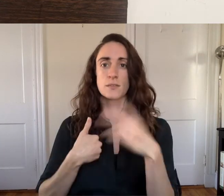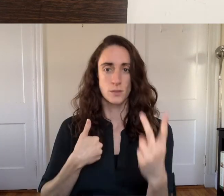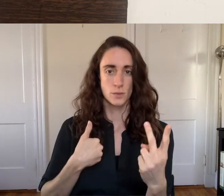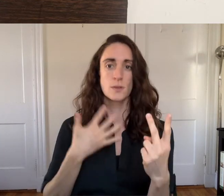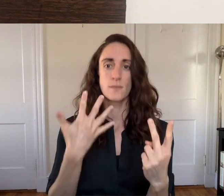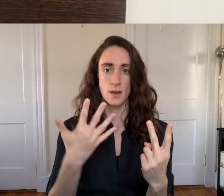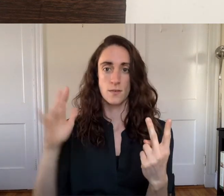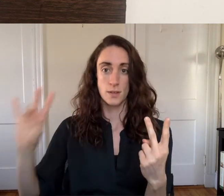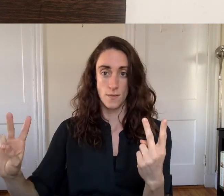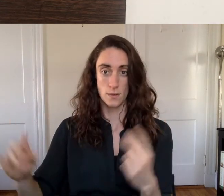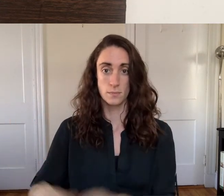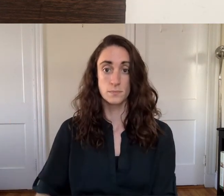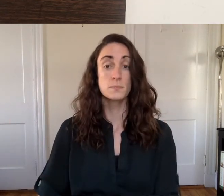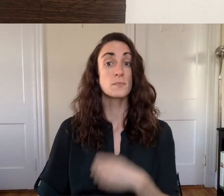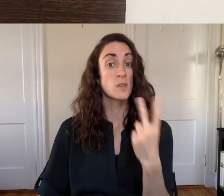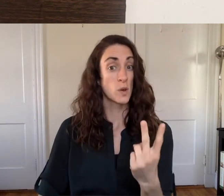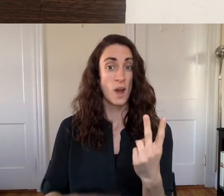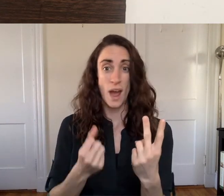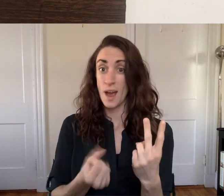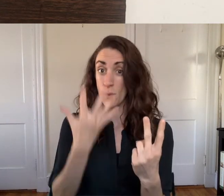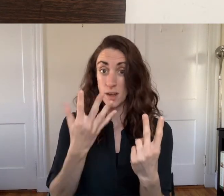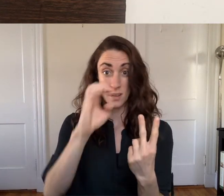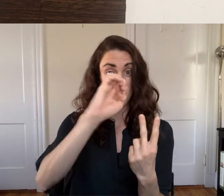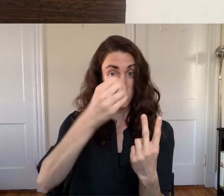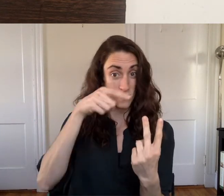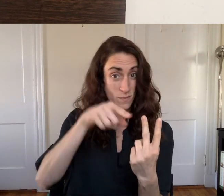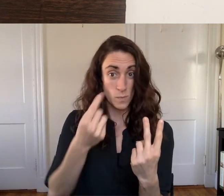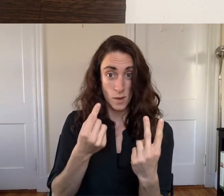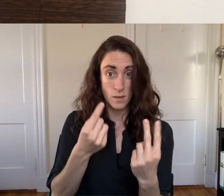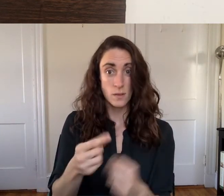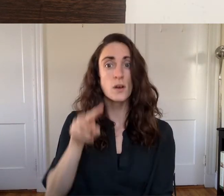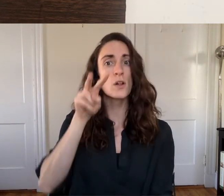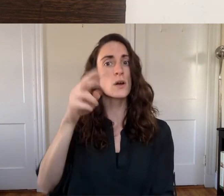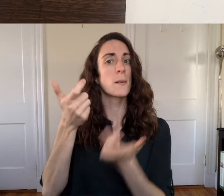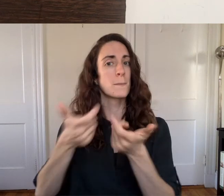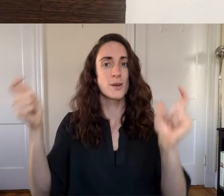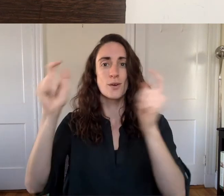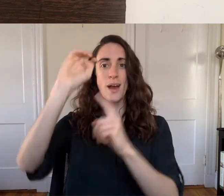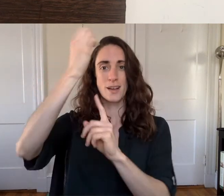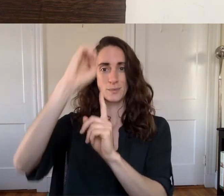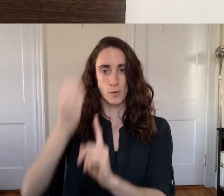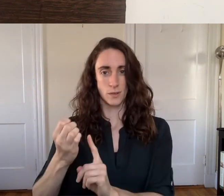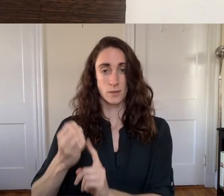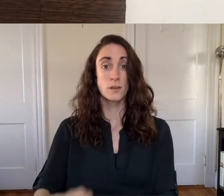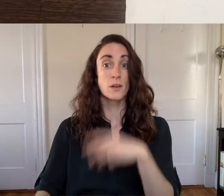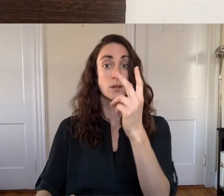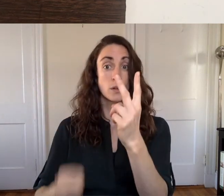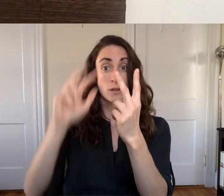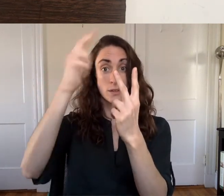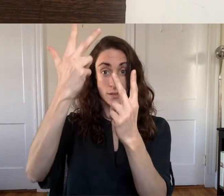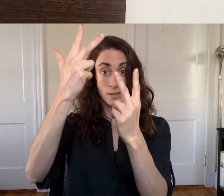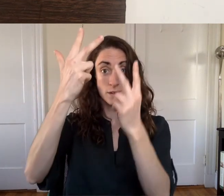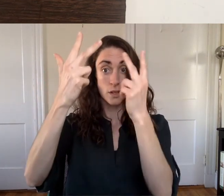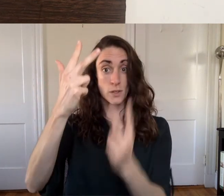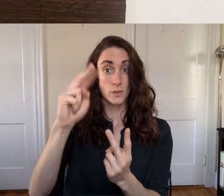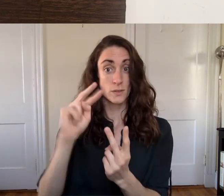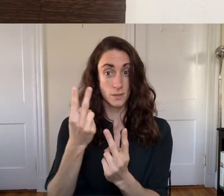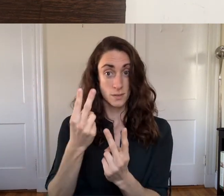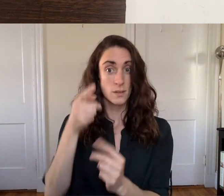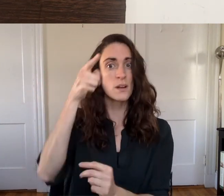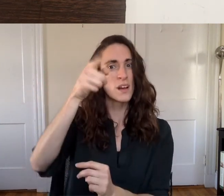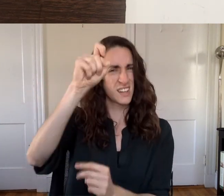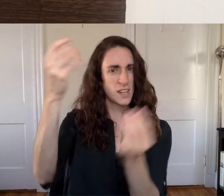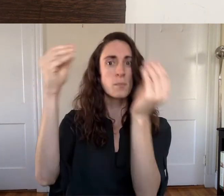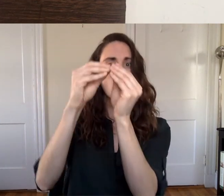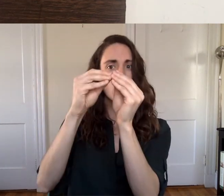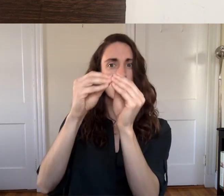factorizations to be satisfied, so we clearly are going to need some 2's, some 5's, and some 7's. When it comes to figuring out how many of each, we can look at the